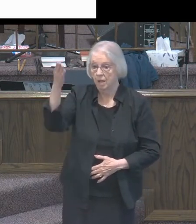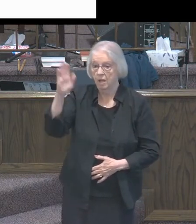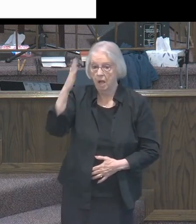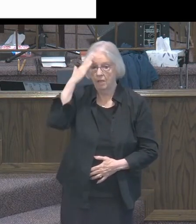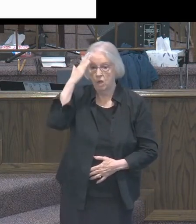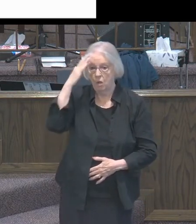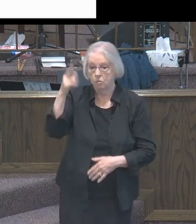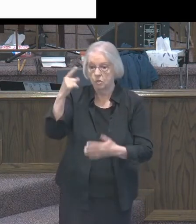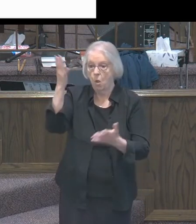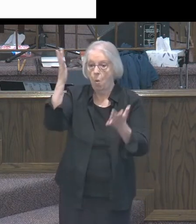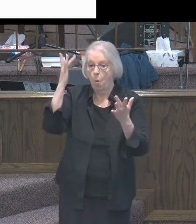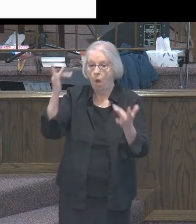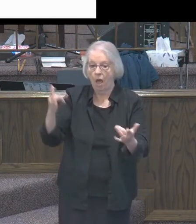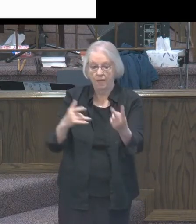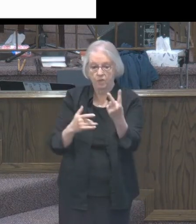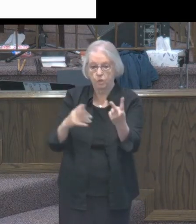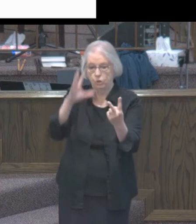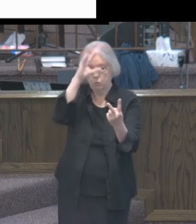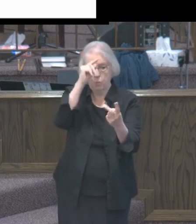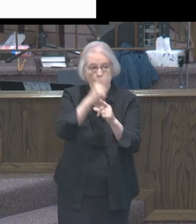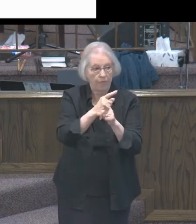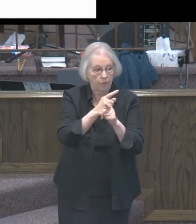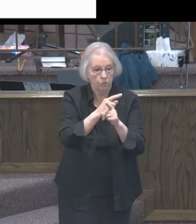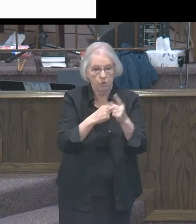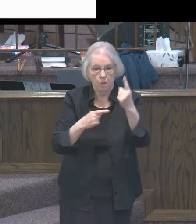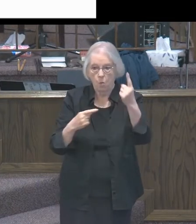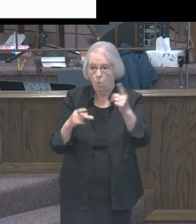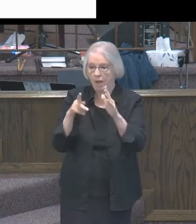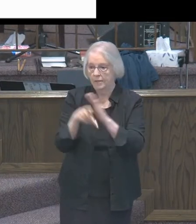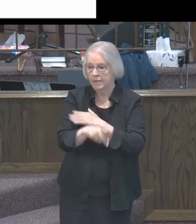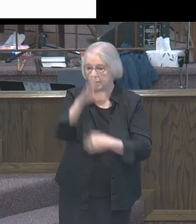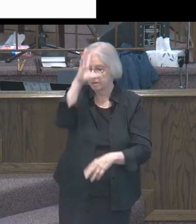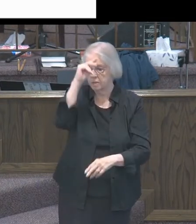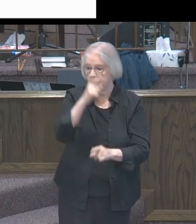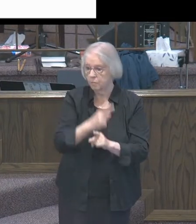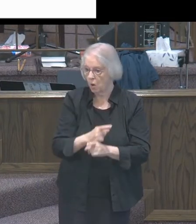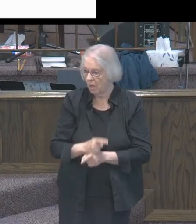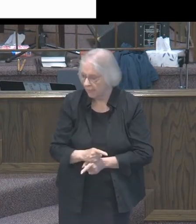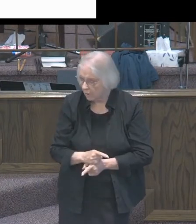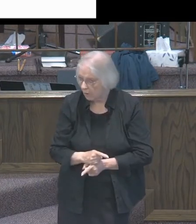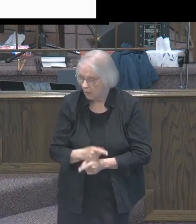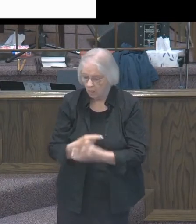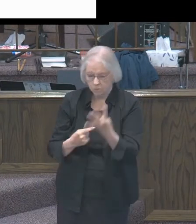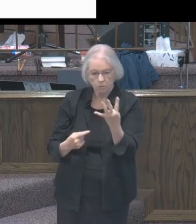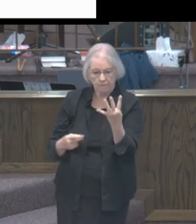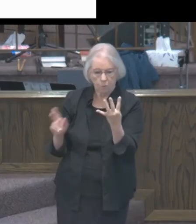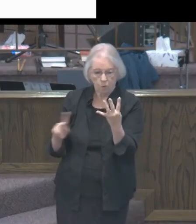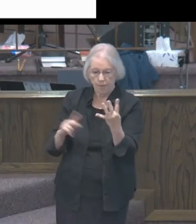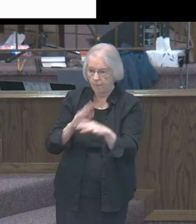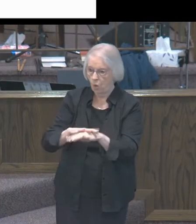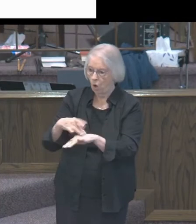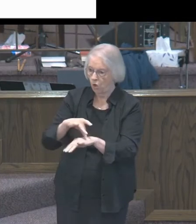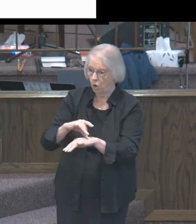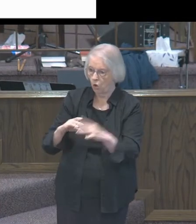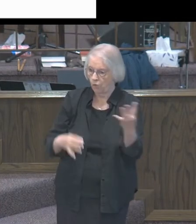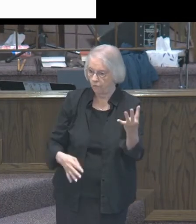And Jesus says, even if the physical act did not happen,